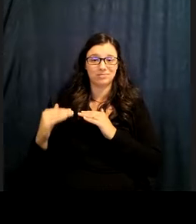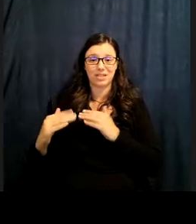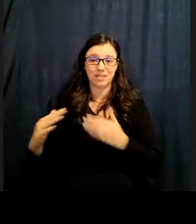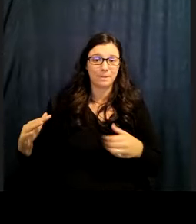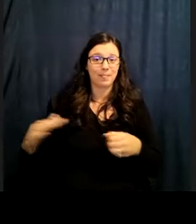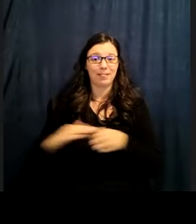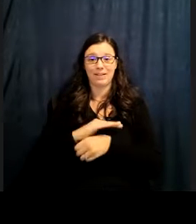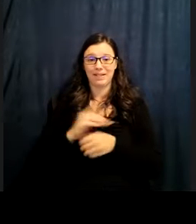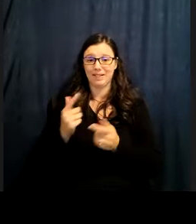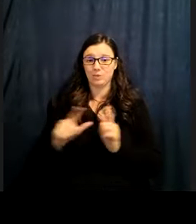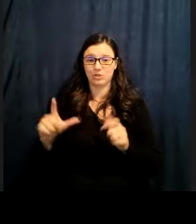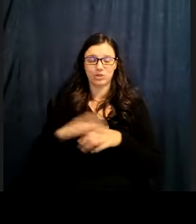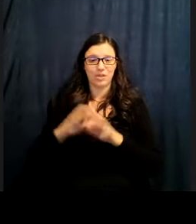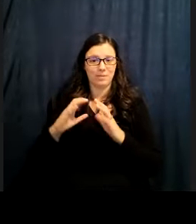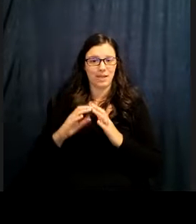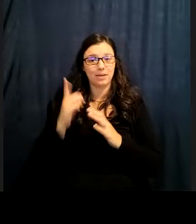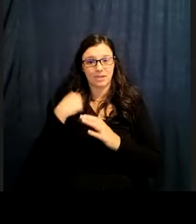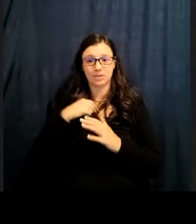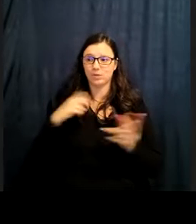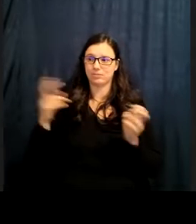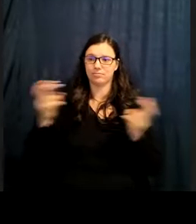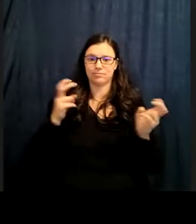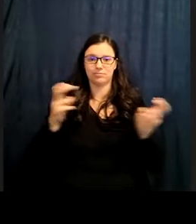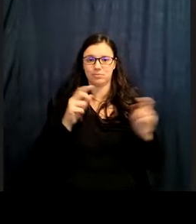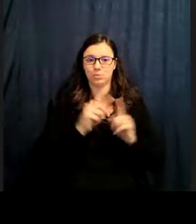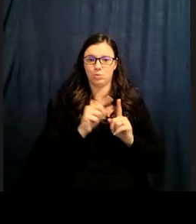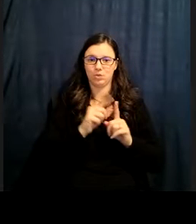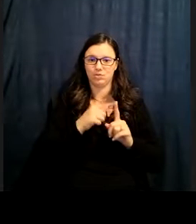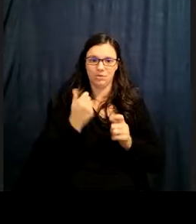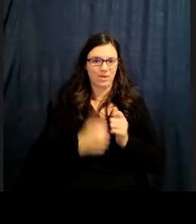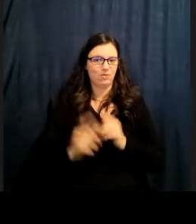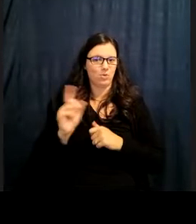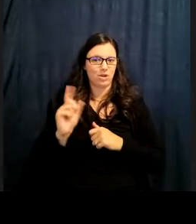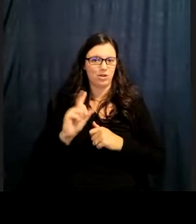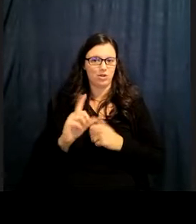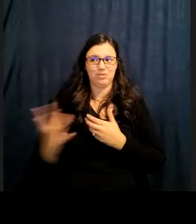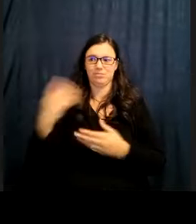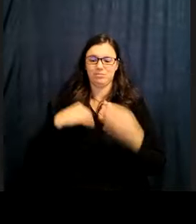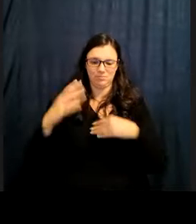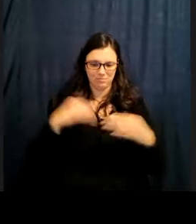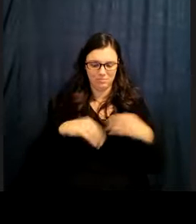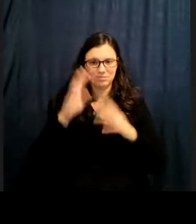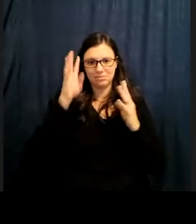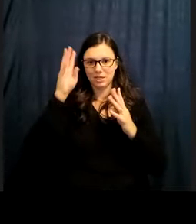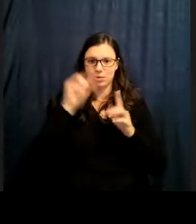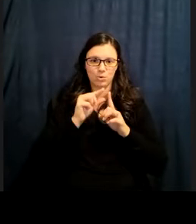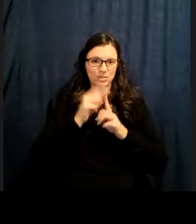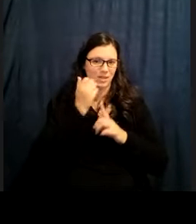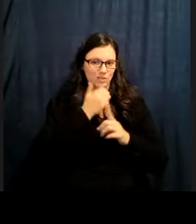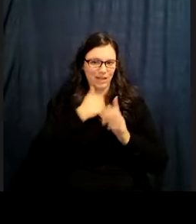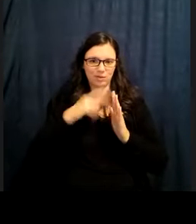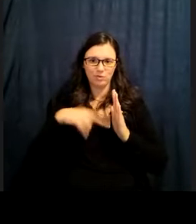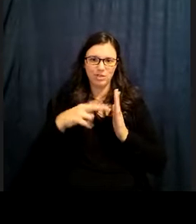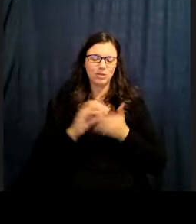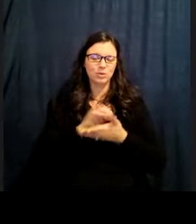the planet because we do take words from everywhere. And we create words, we make up words. Every day I read the New York